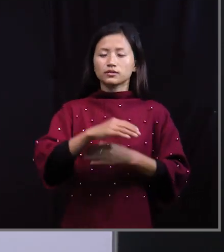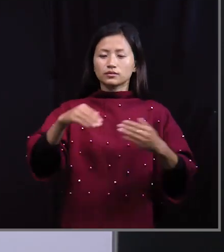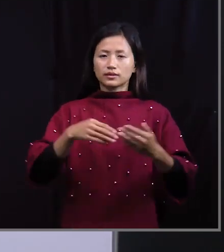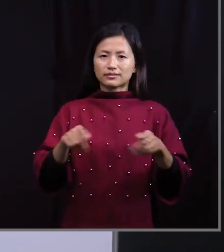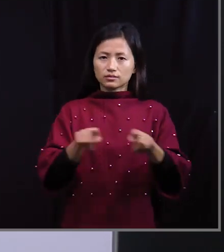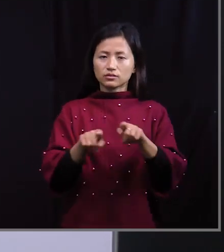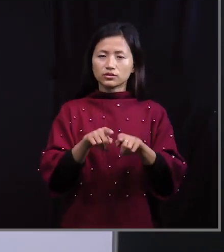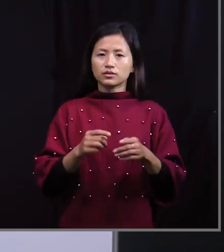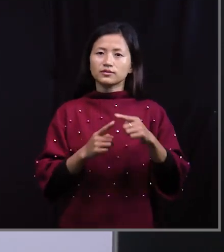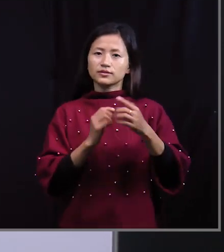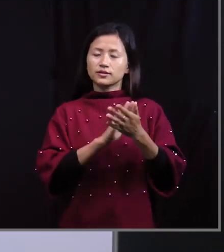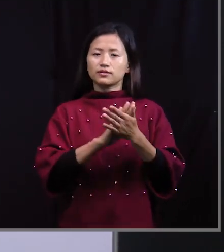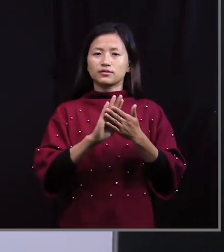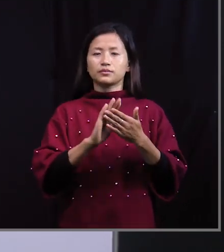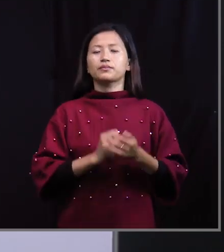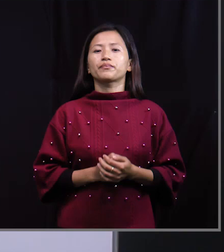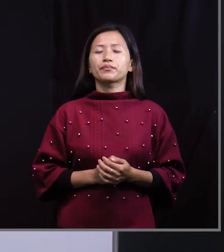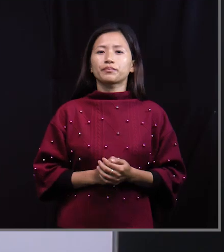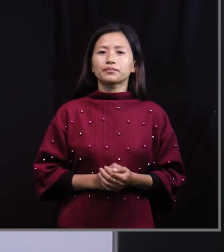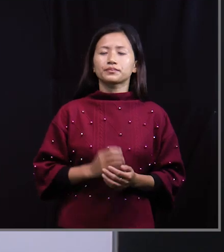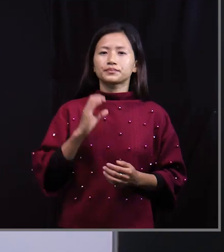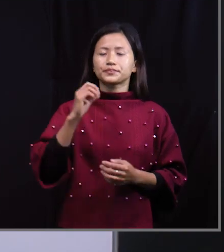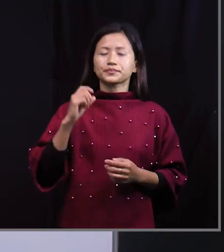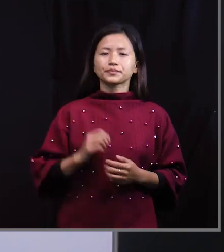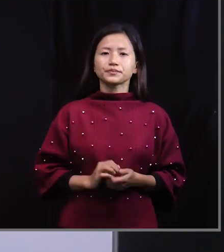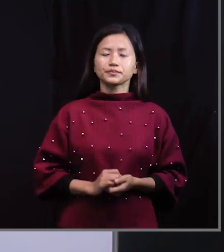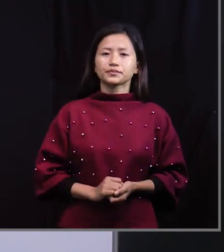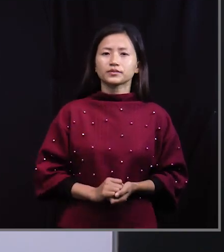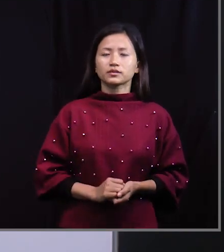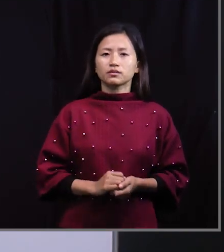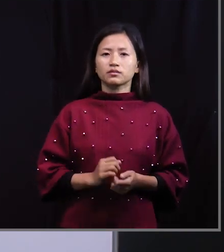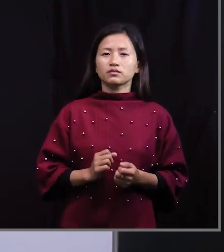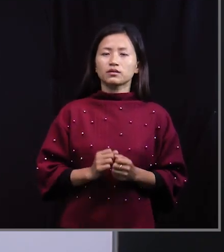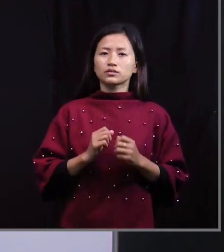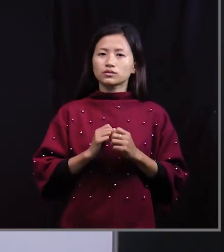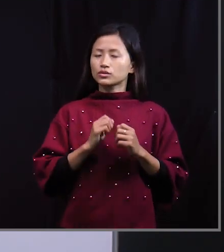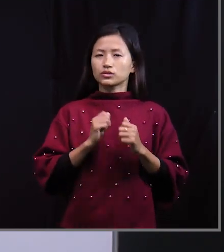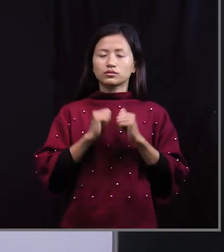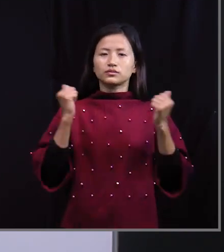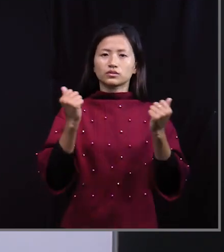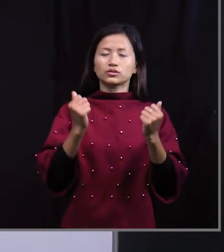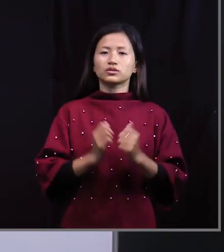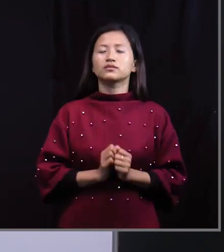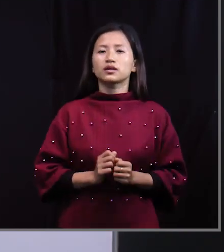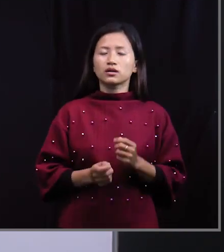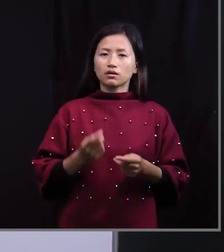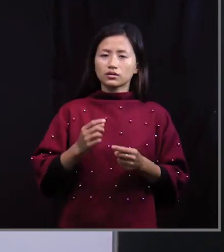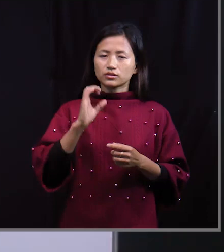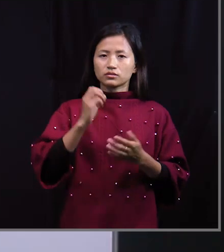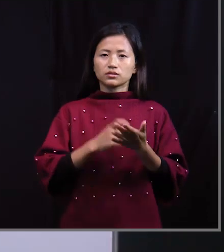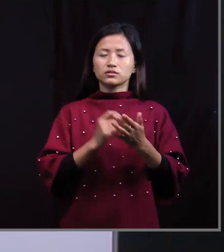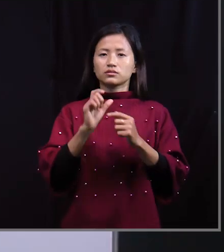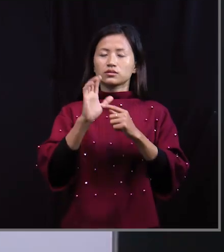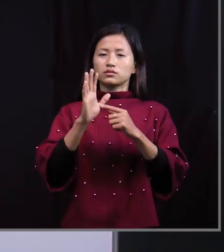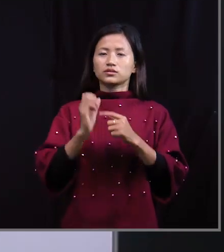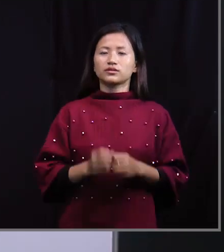trade policies in a country. Next is socio-cultural factors. Socio-cultural factor constitutes of factors